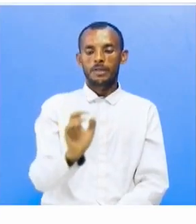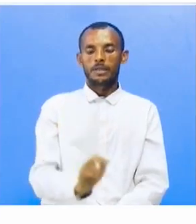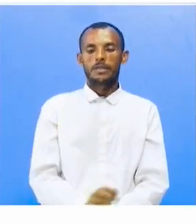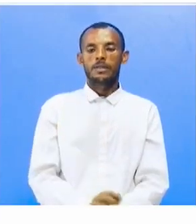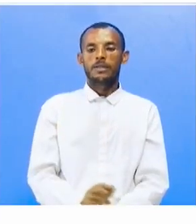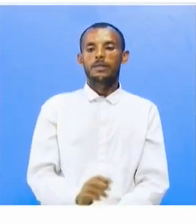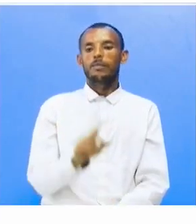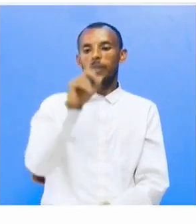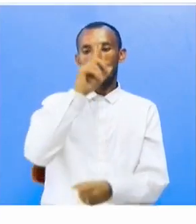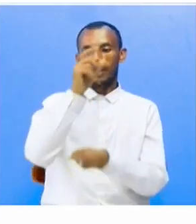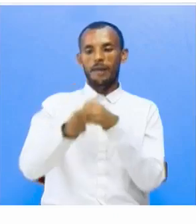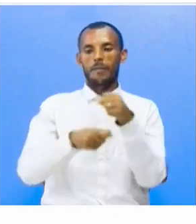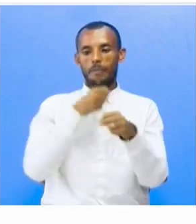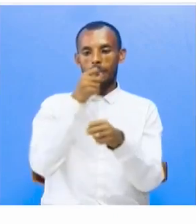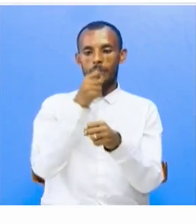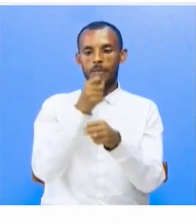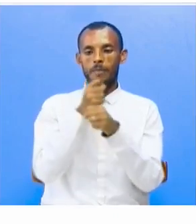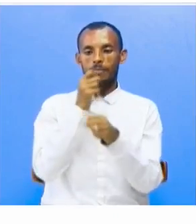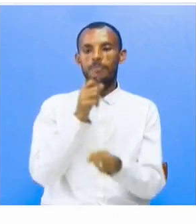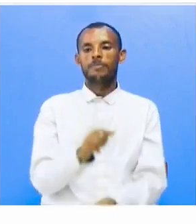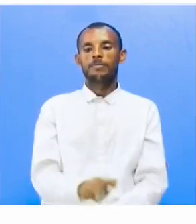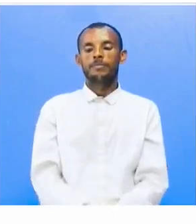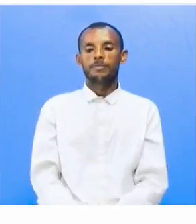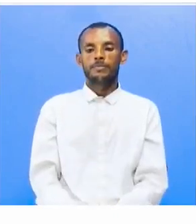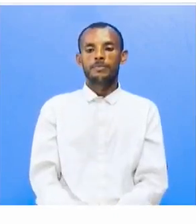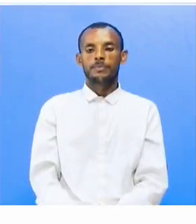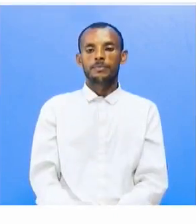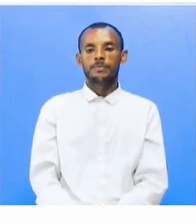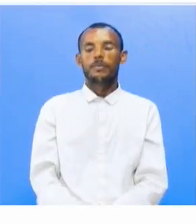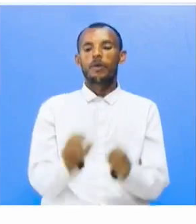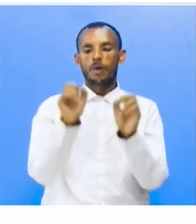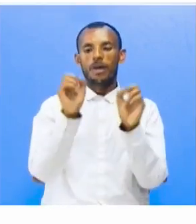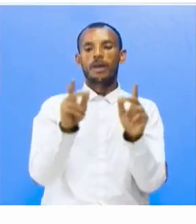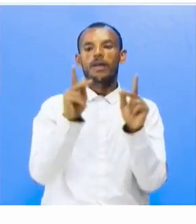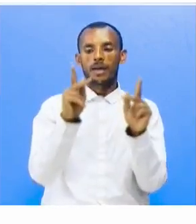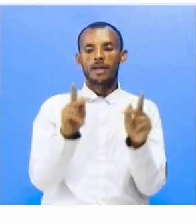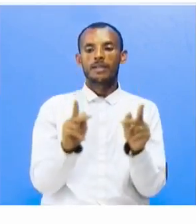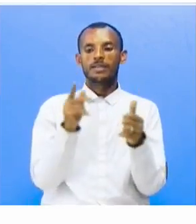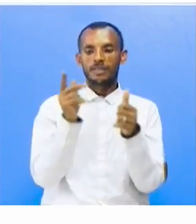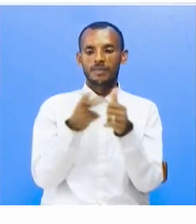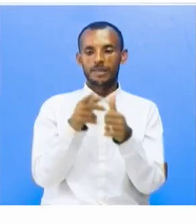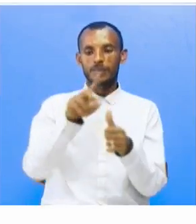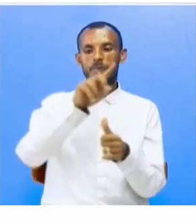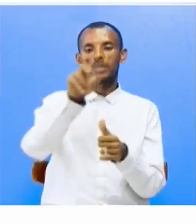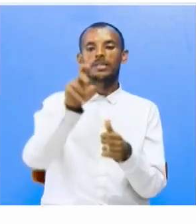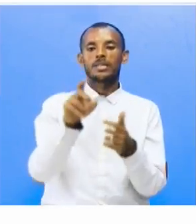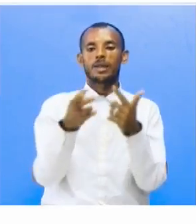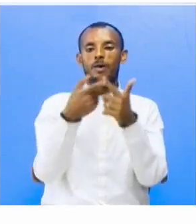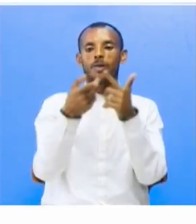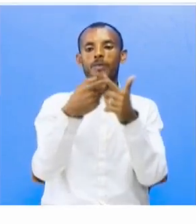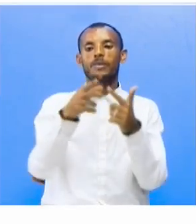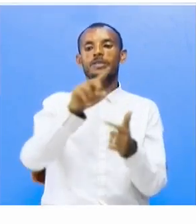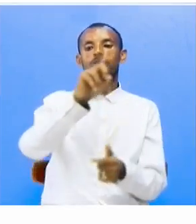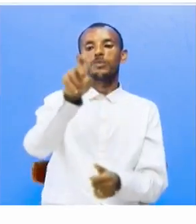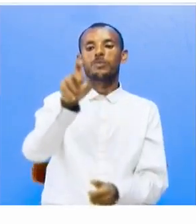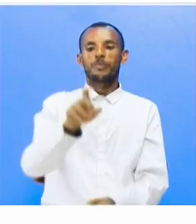per year. Okay, it's the first question. Second question,